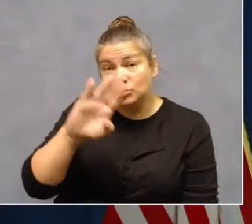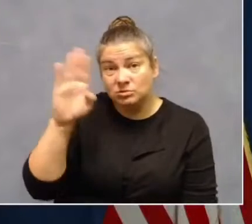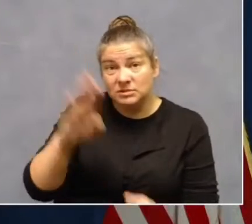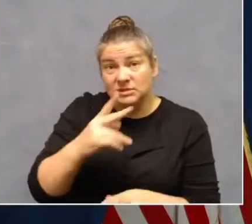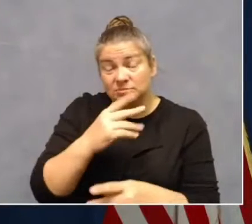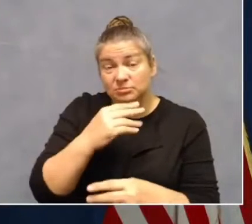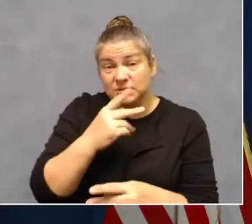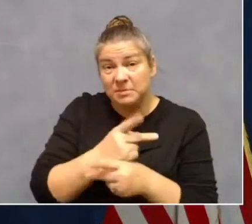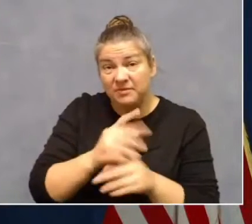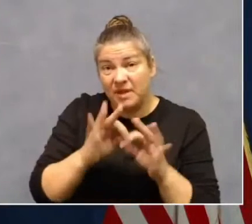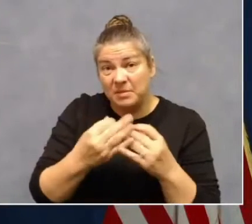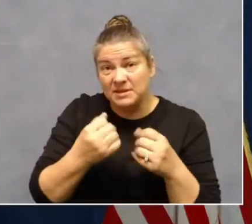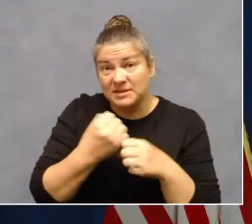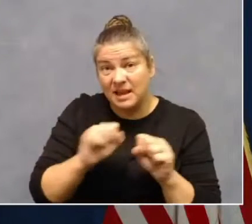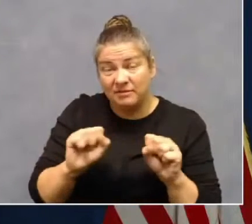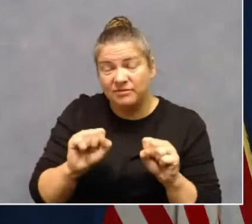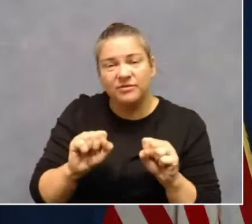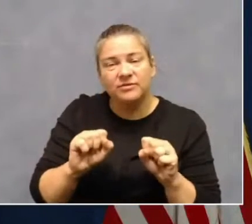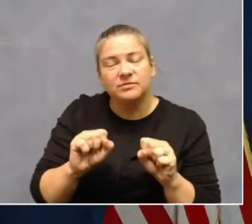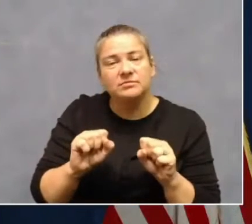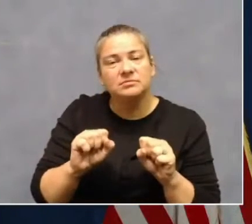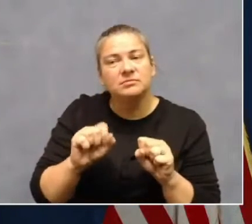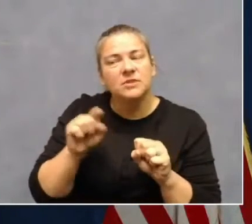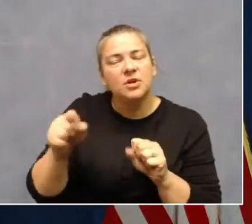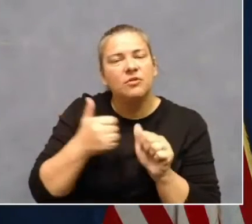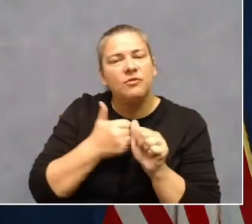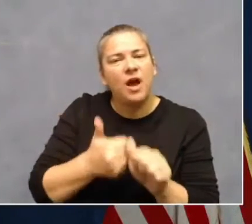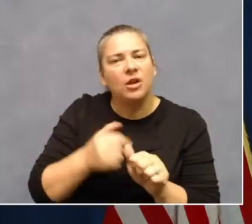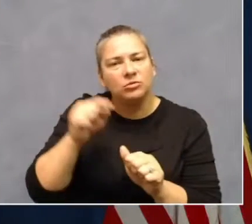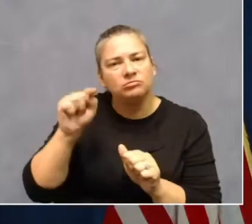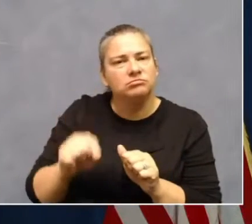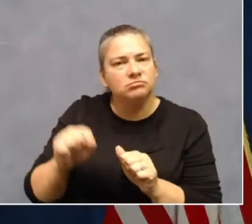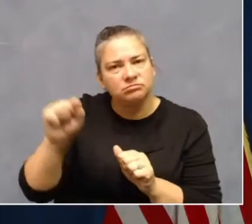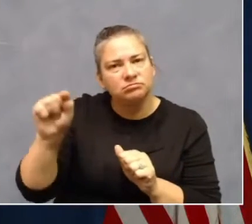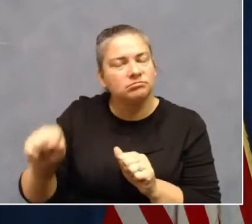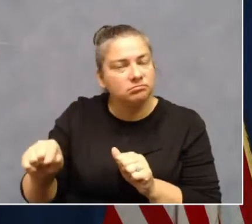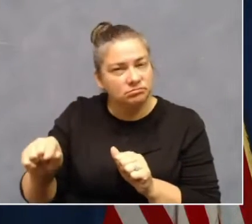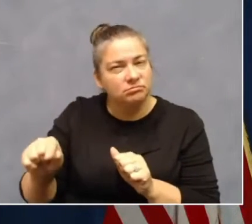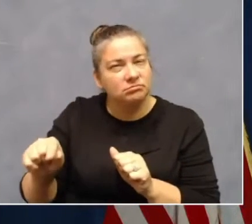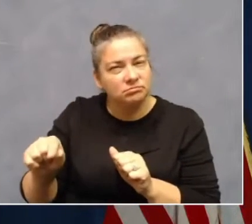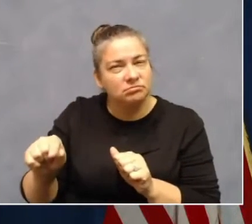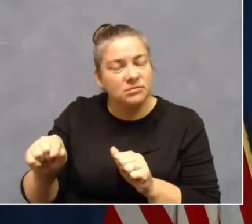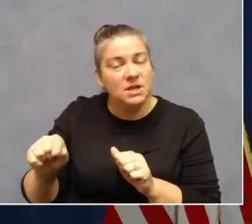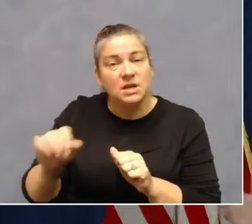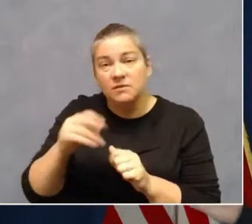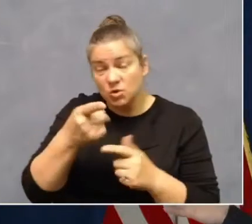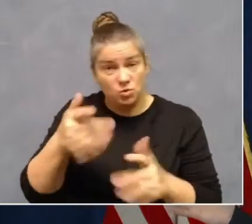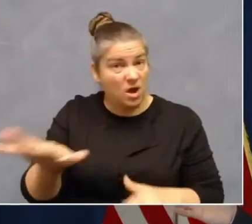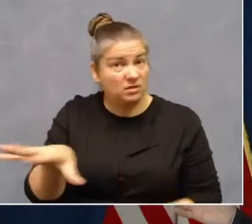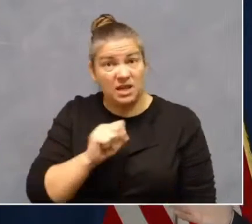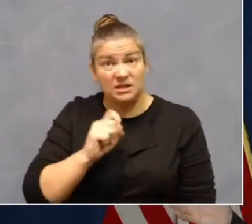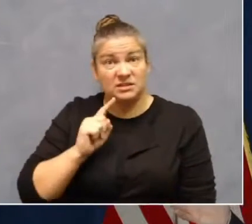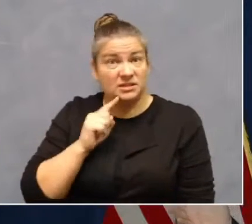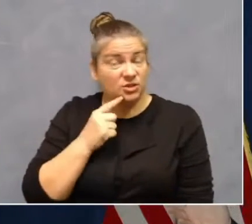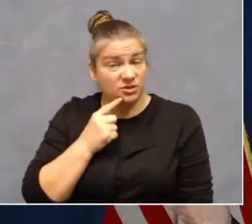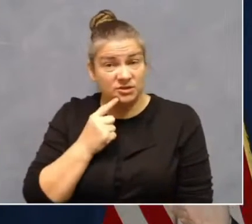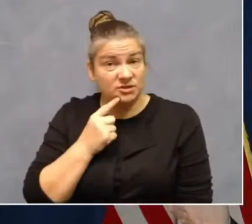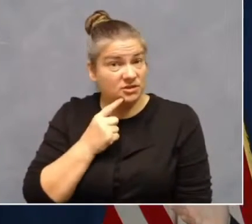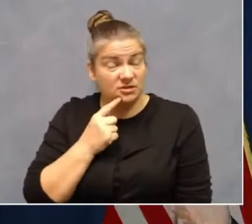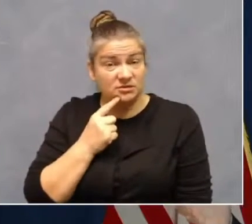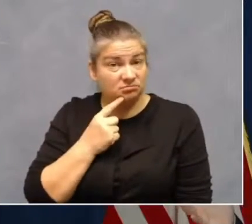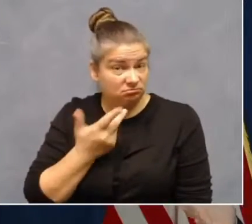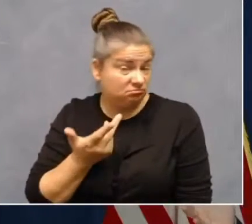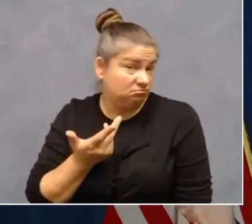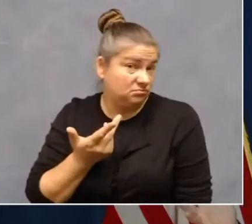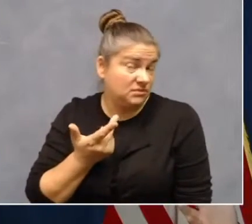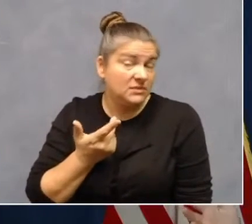follow them as an individual. Those that don't want to take it seriously, if they are the ones that are out, they'll be